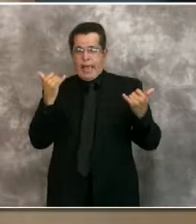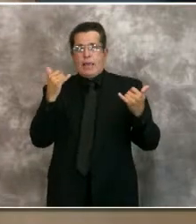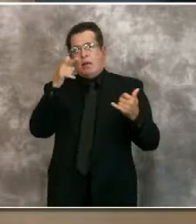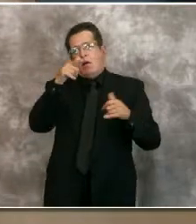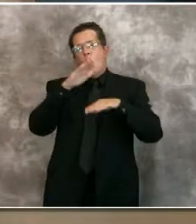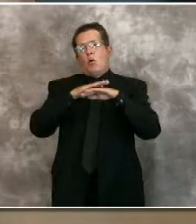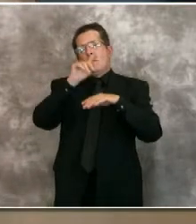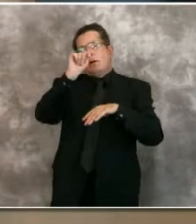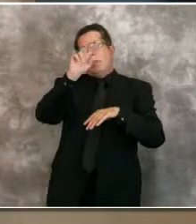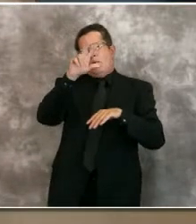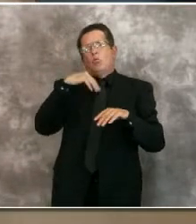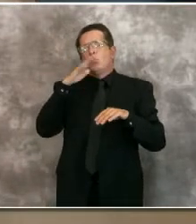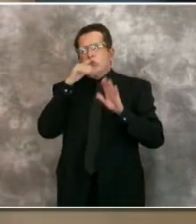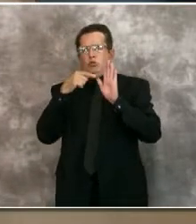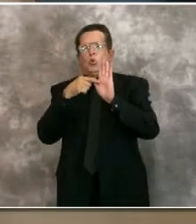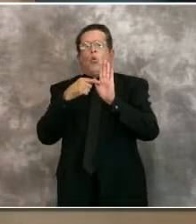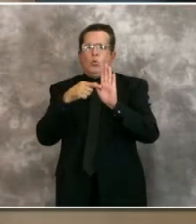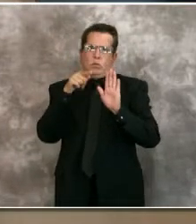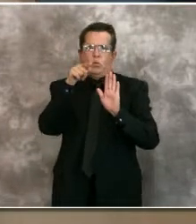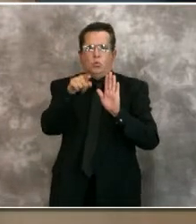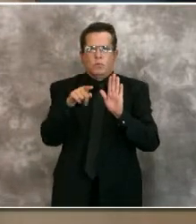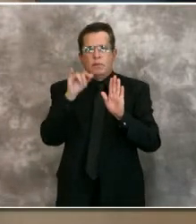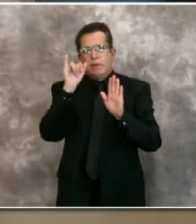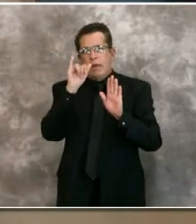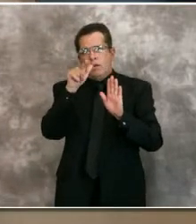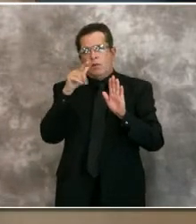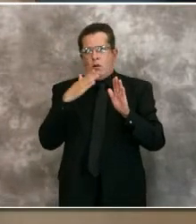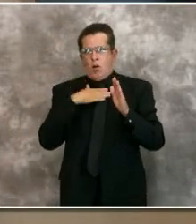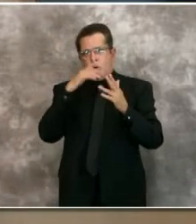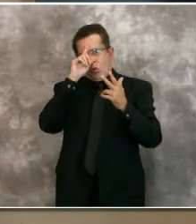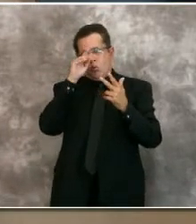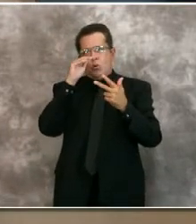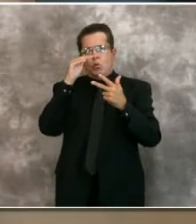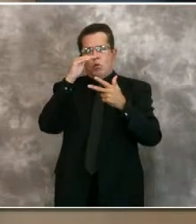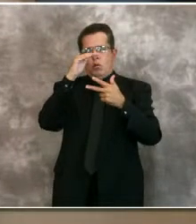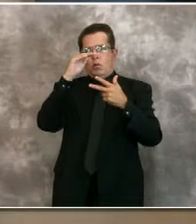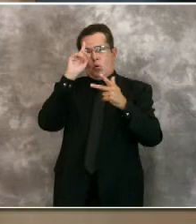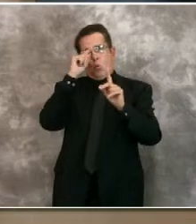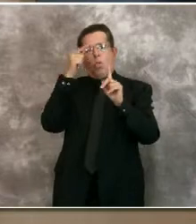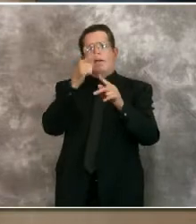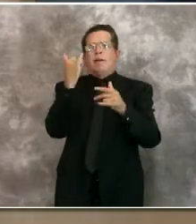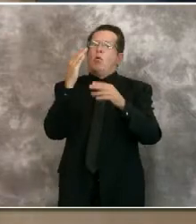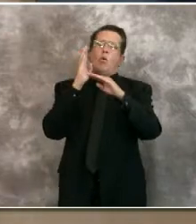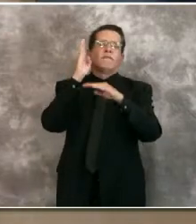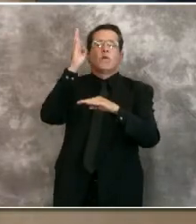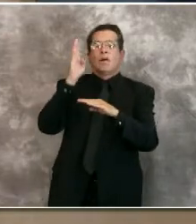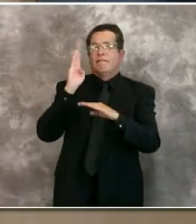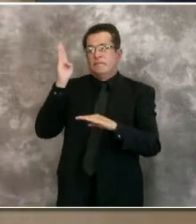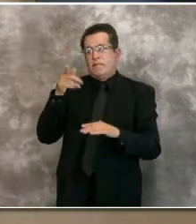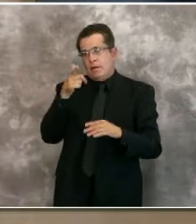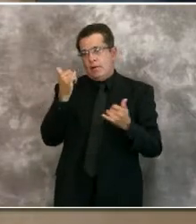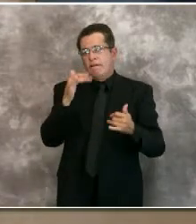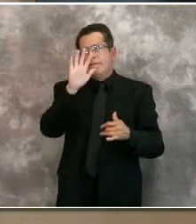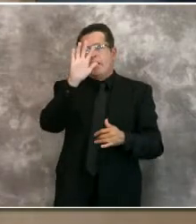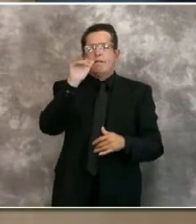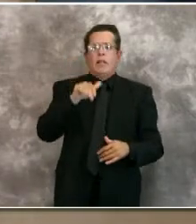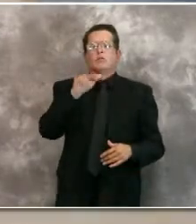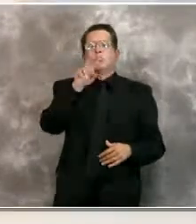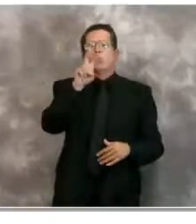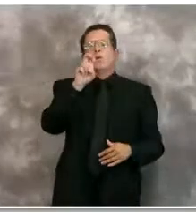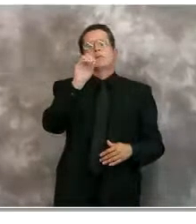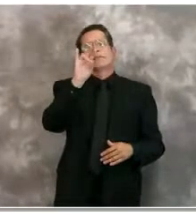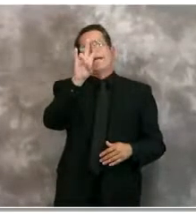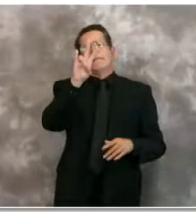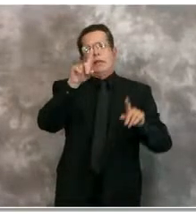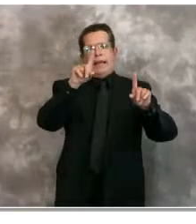on T3, you'll see we are over our daily goal both for today. You'll see today we're reporting 5,207